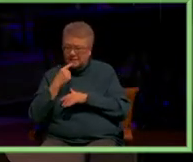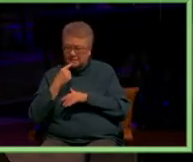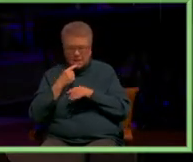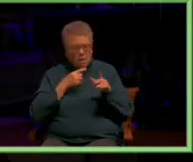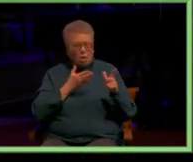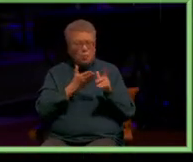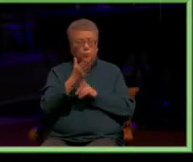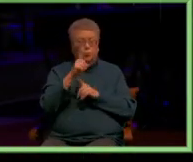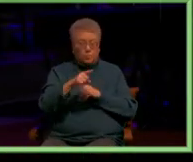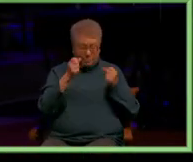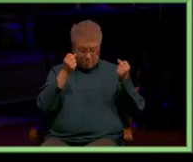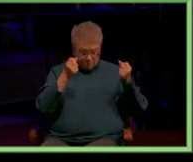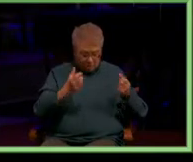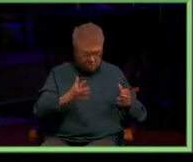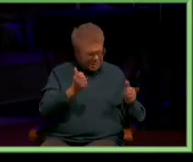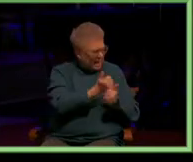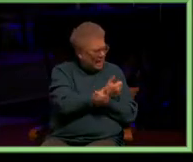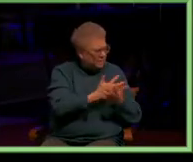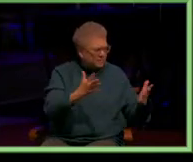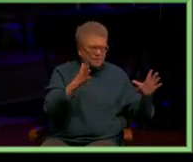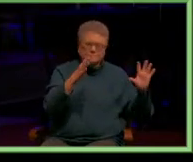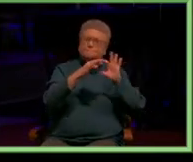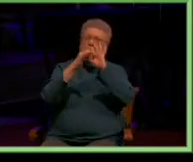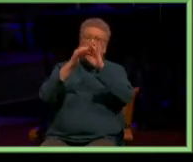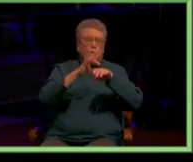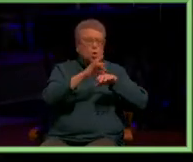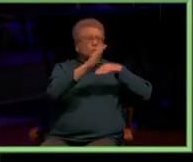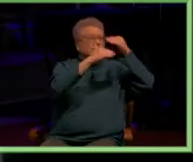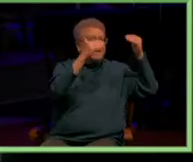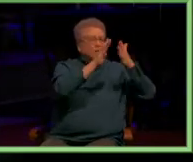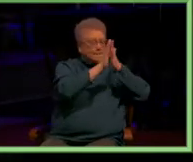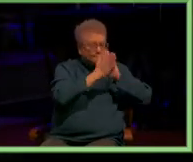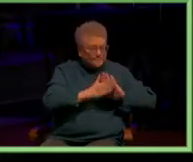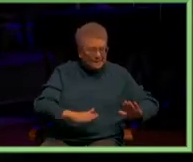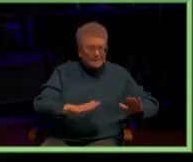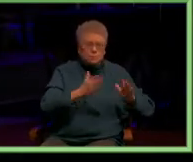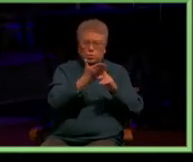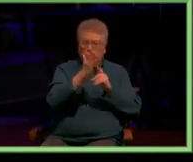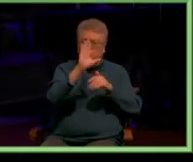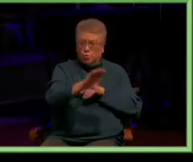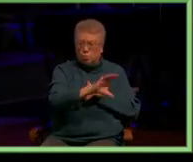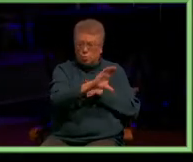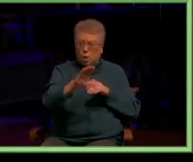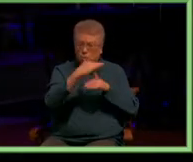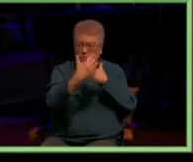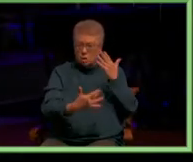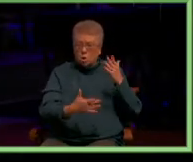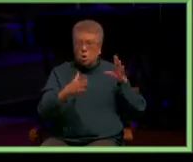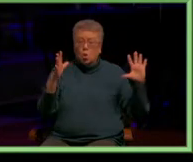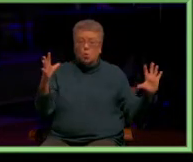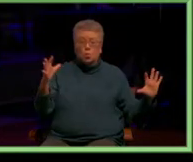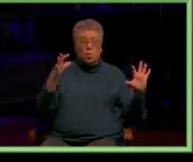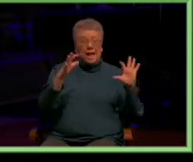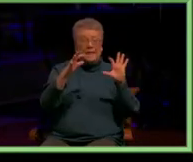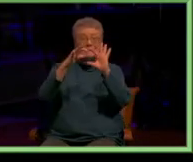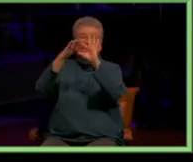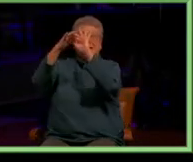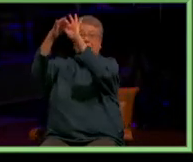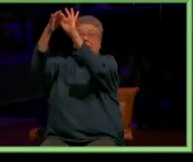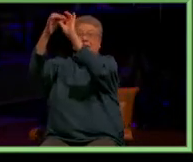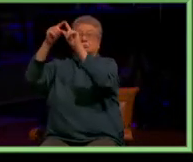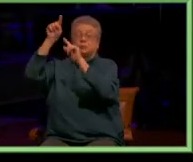him to reconcile to him all things, whether on earth or in heaven, making peace by the blood of the cross. Notice the phrase there, reconciling to him what?